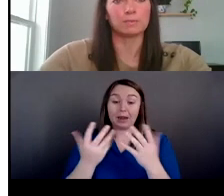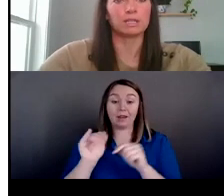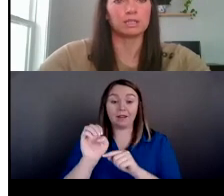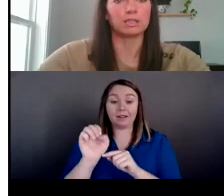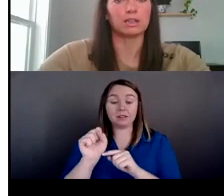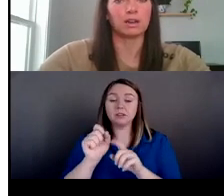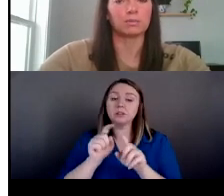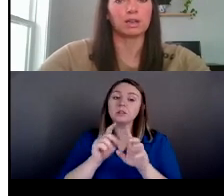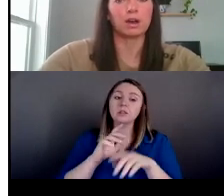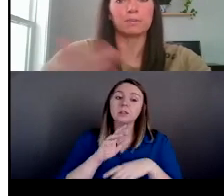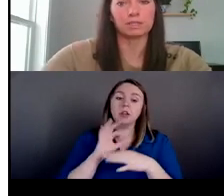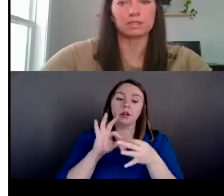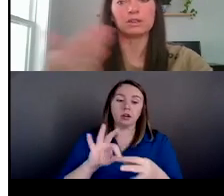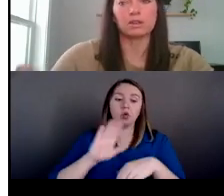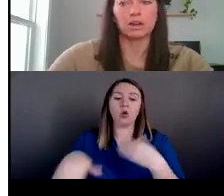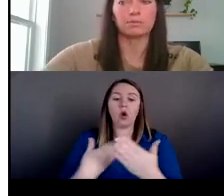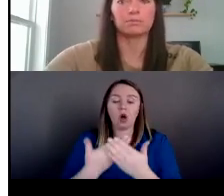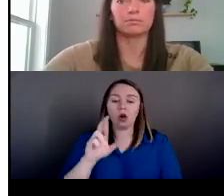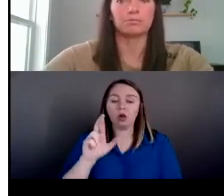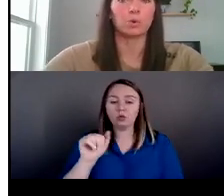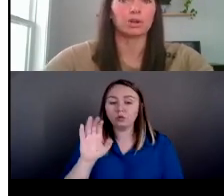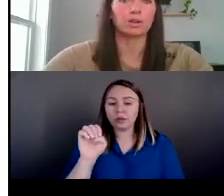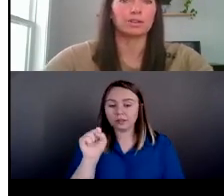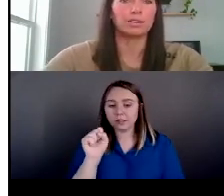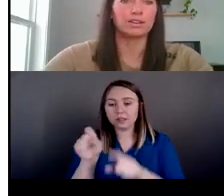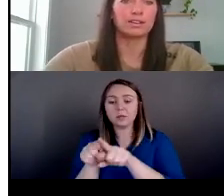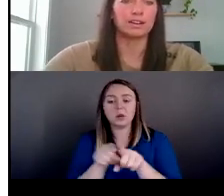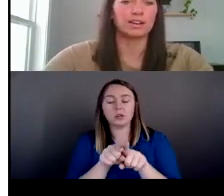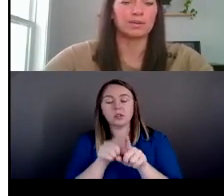races, but it did encompass more